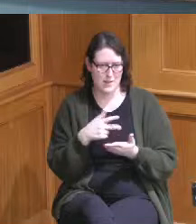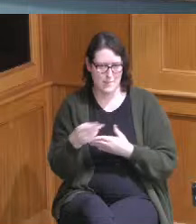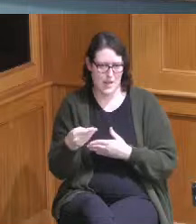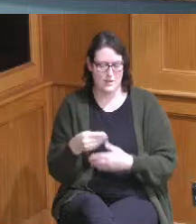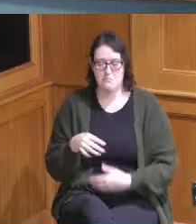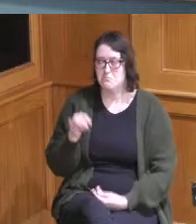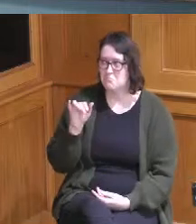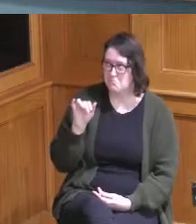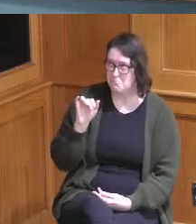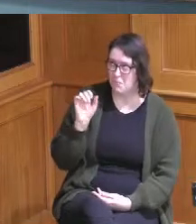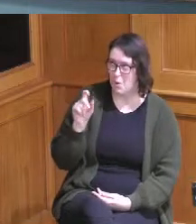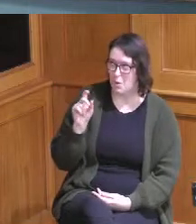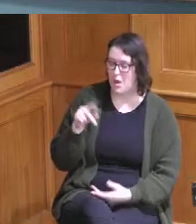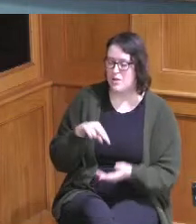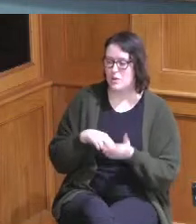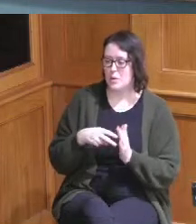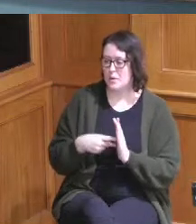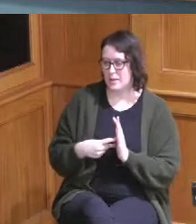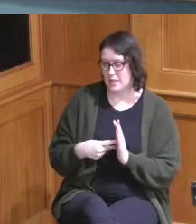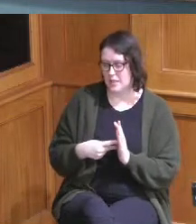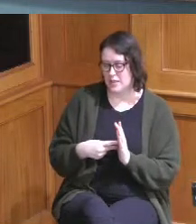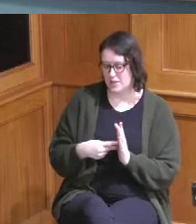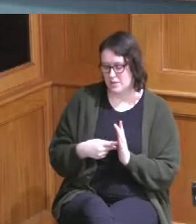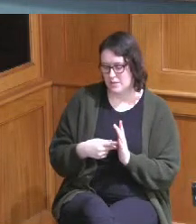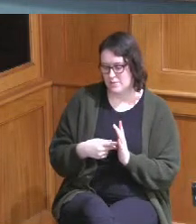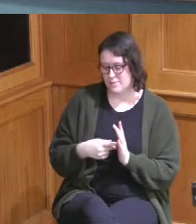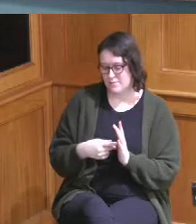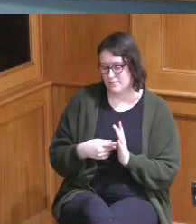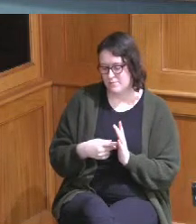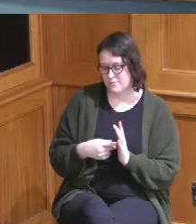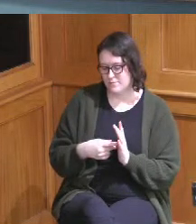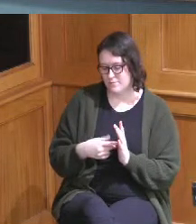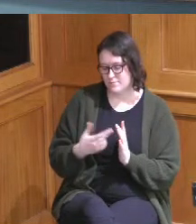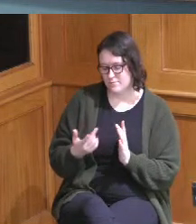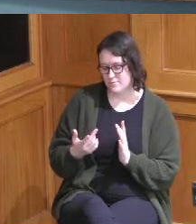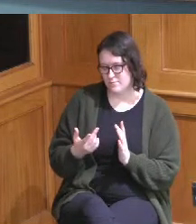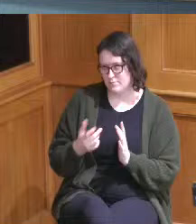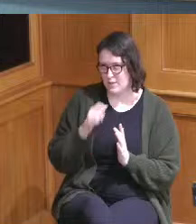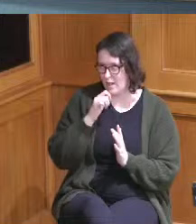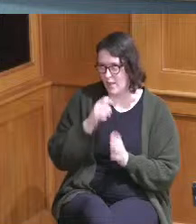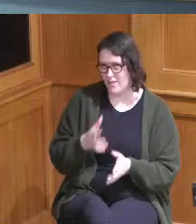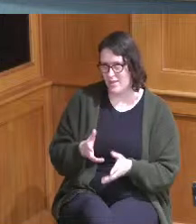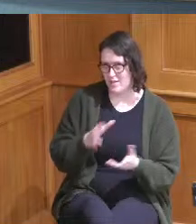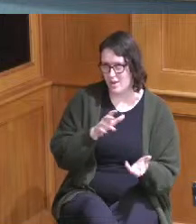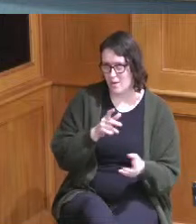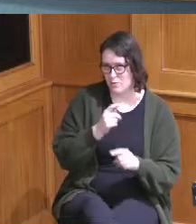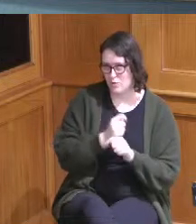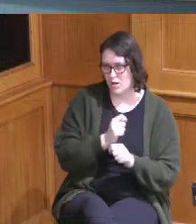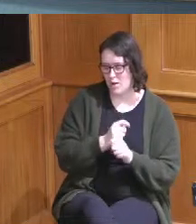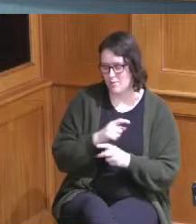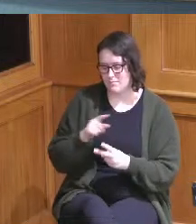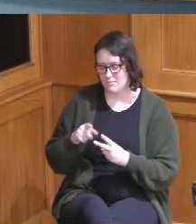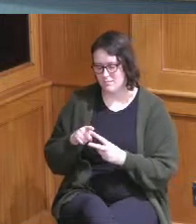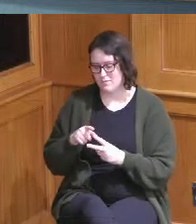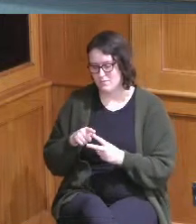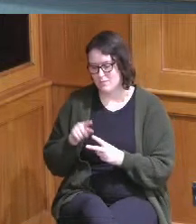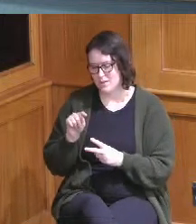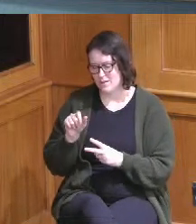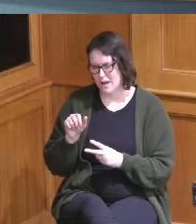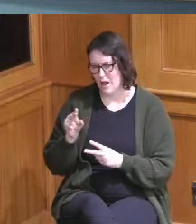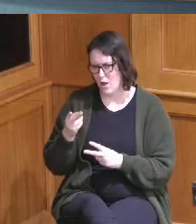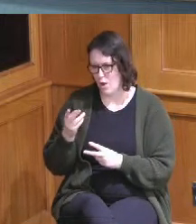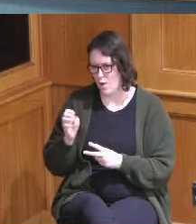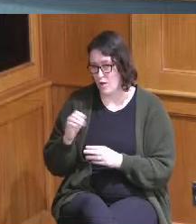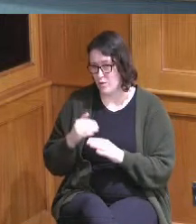Okay, so does that mean that, let's see, not the dump truck, but the Tahoe was more